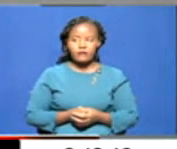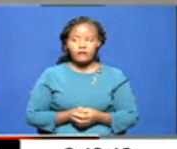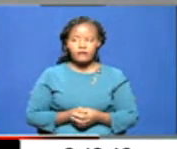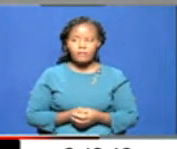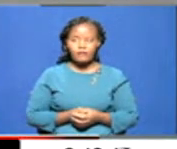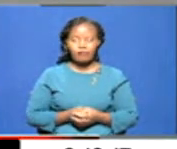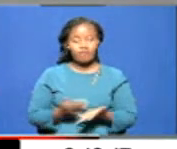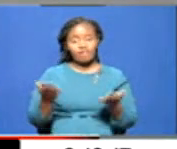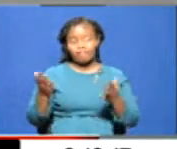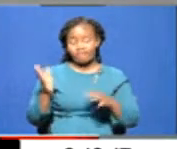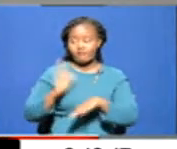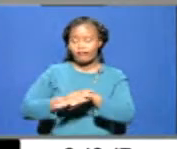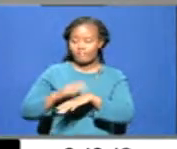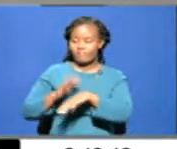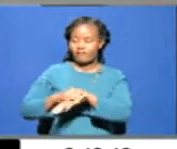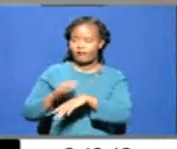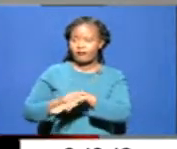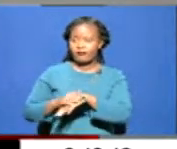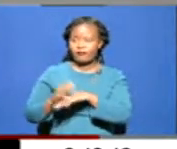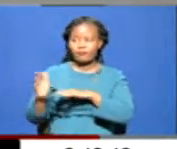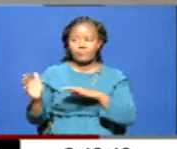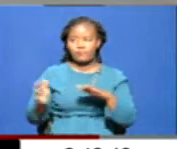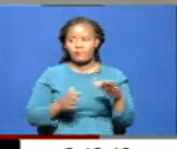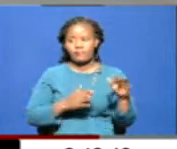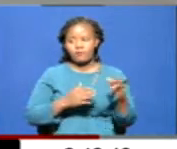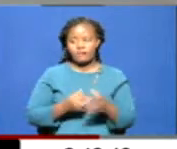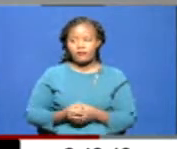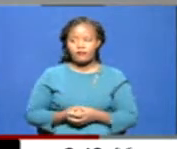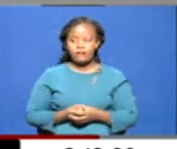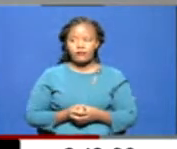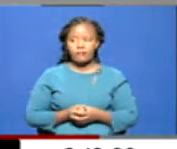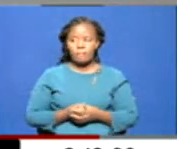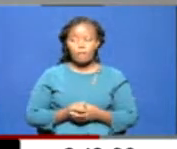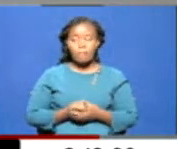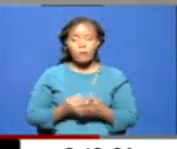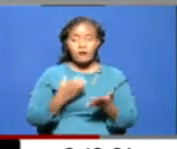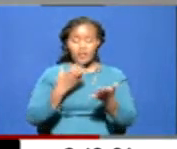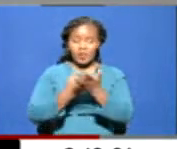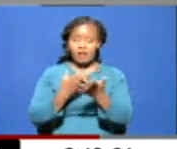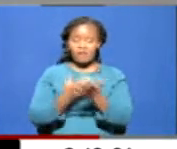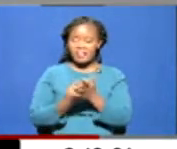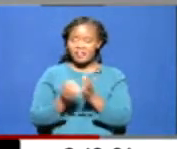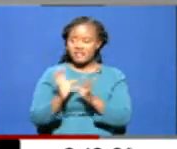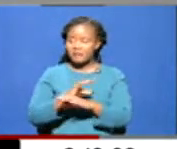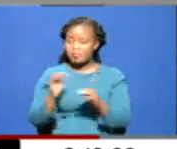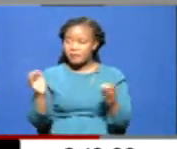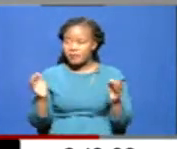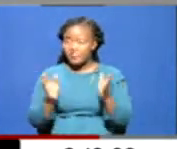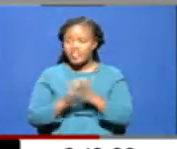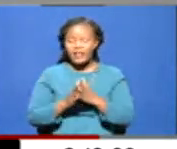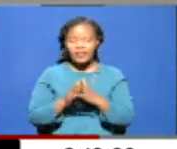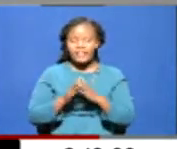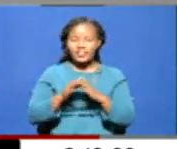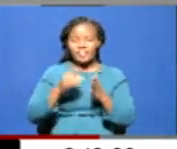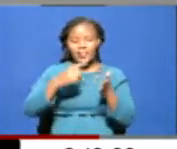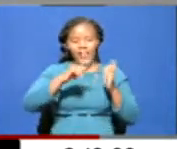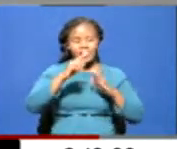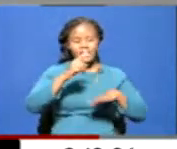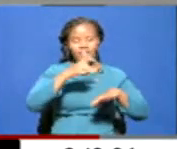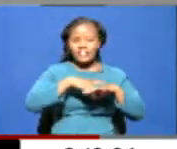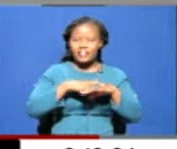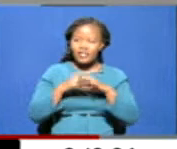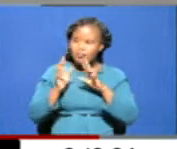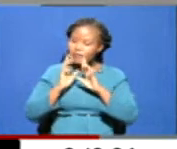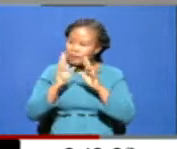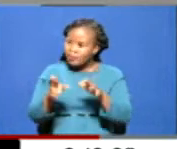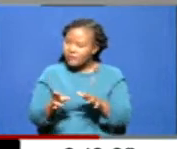Good for the heart. Now, destruction of evidence and untimely reporting of sexual offenses has led to an increase in